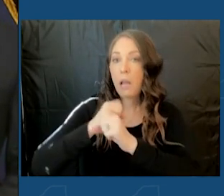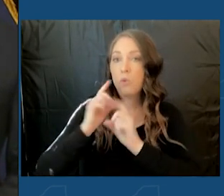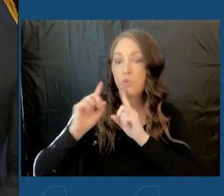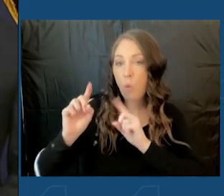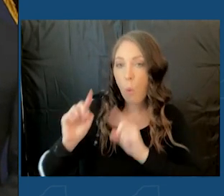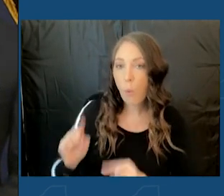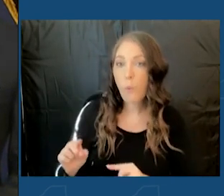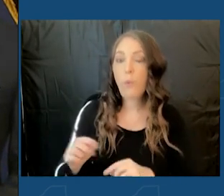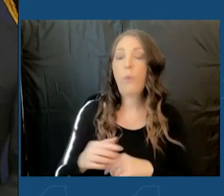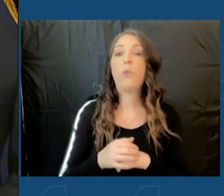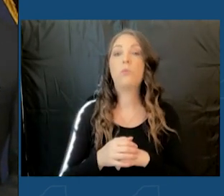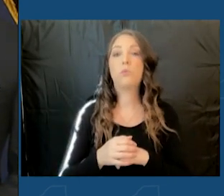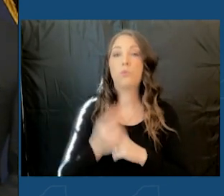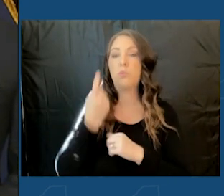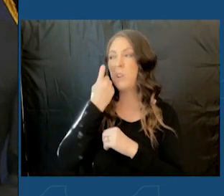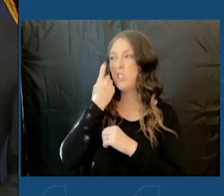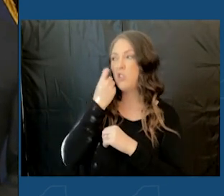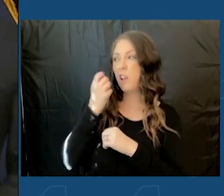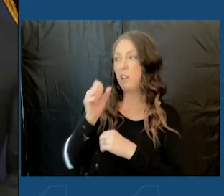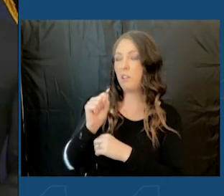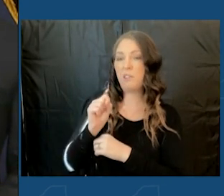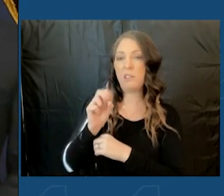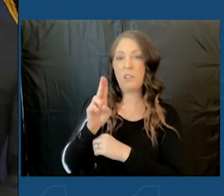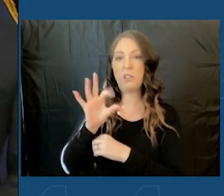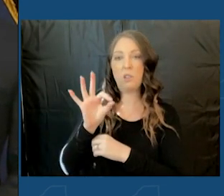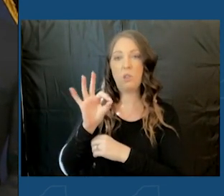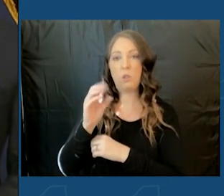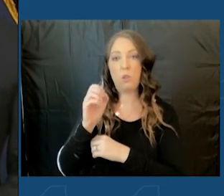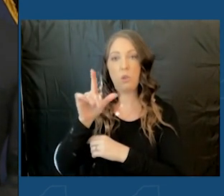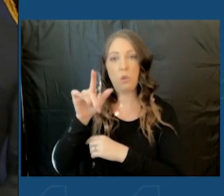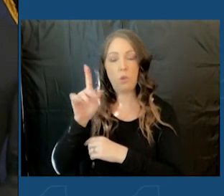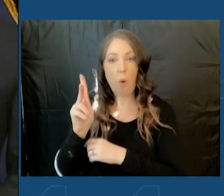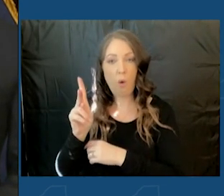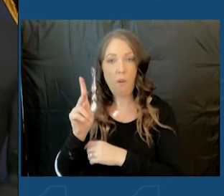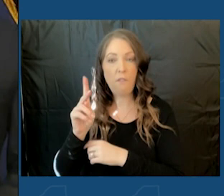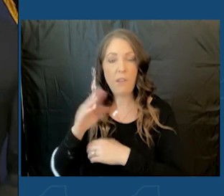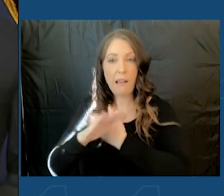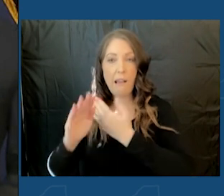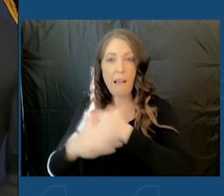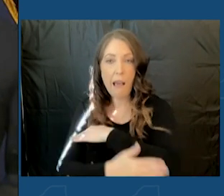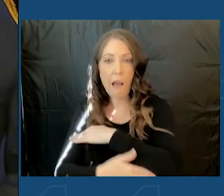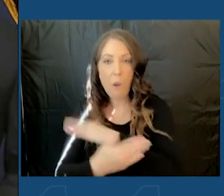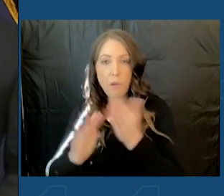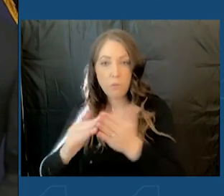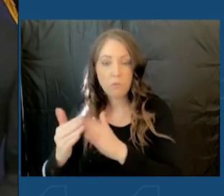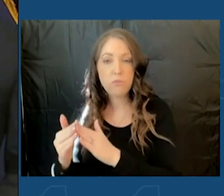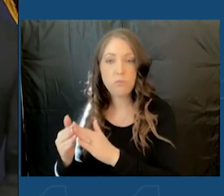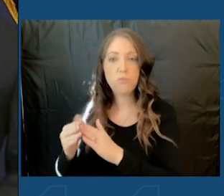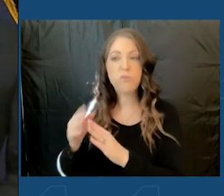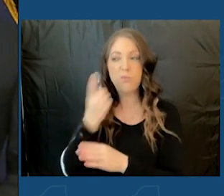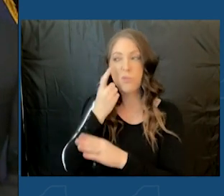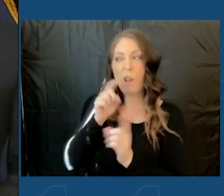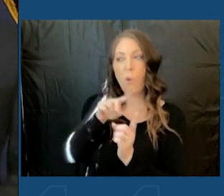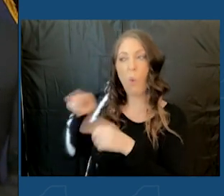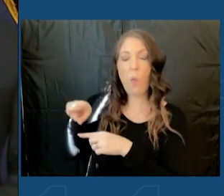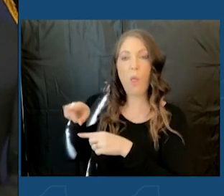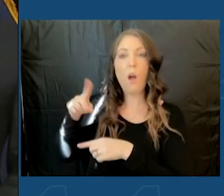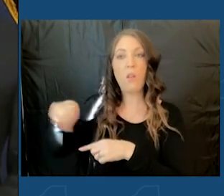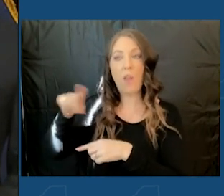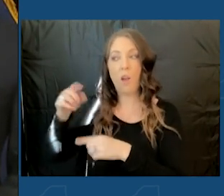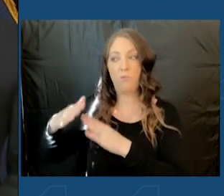just did an event out in Suffolk County, which is #1 in the state in terms of issuing these. Our orders of protection increased